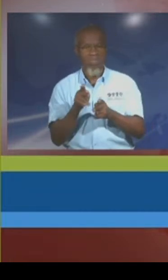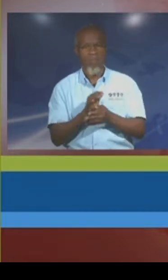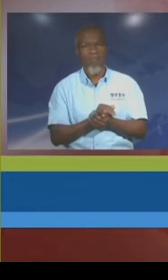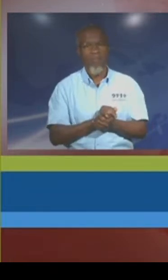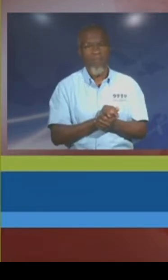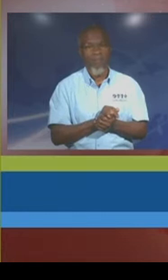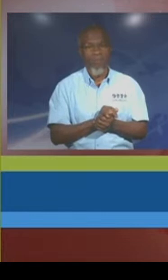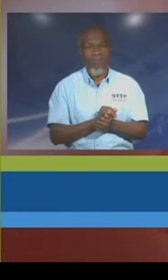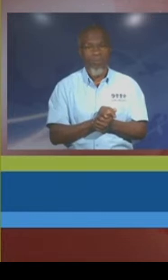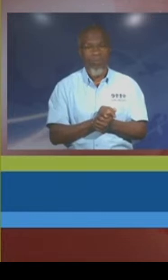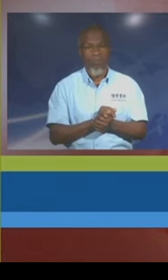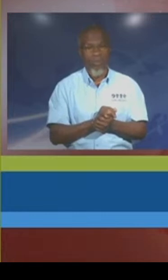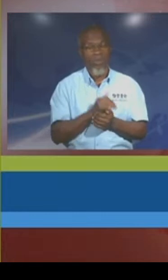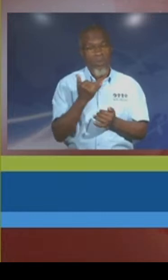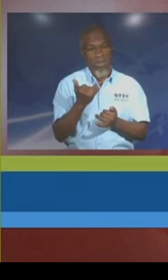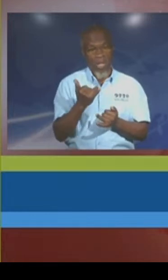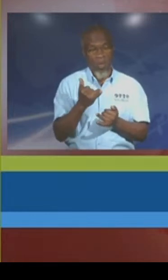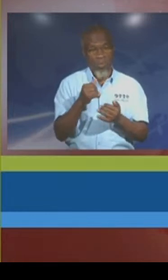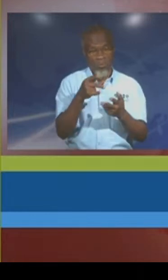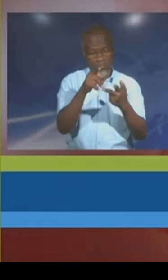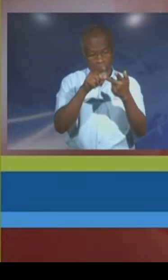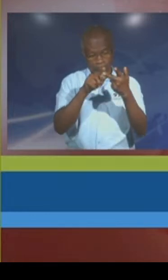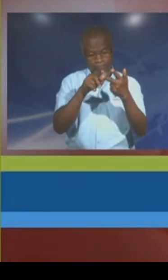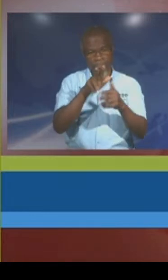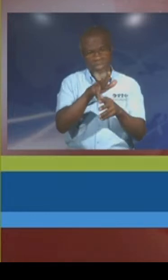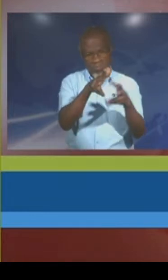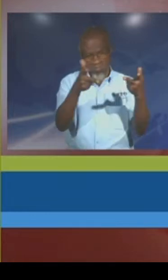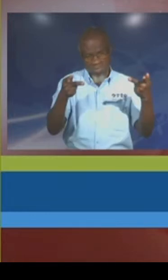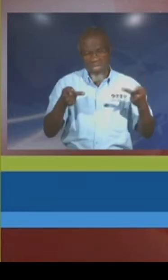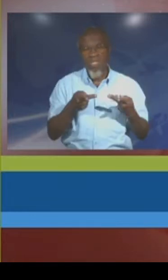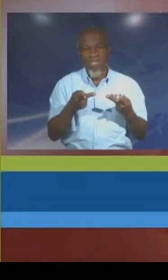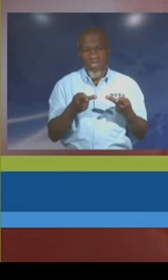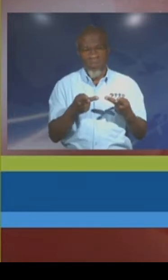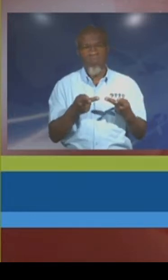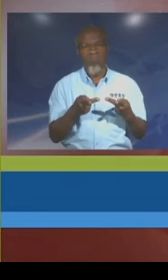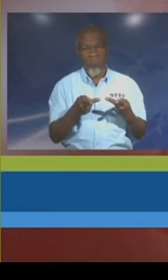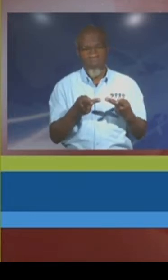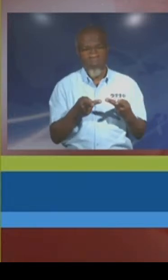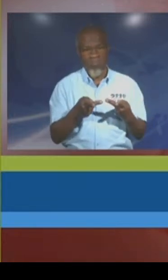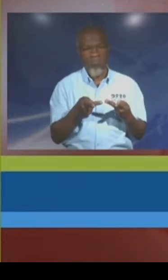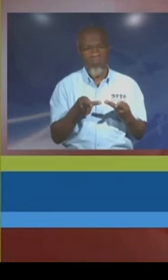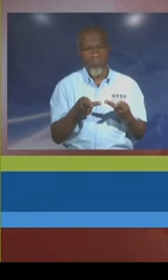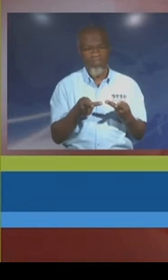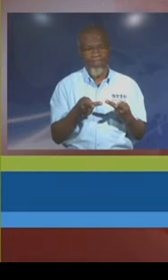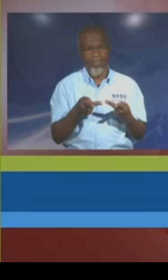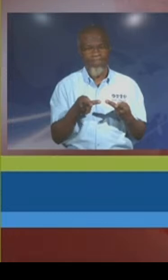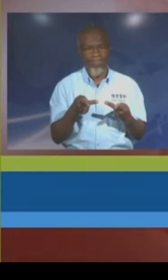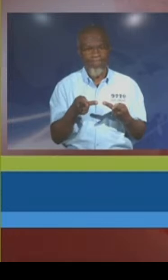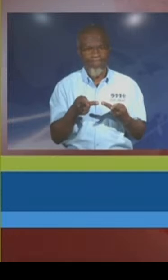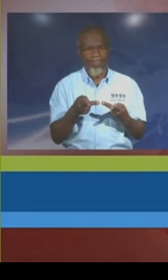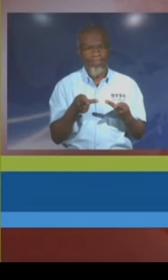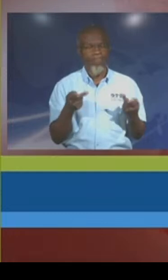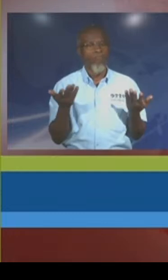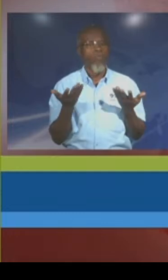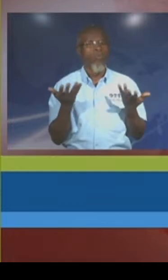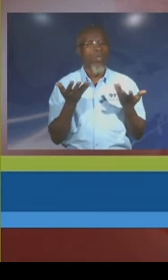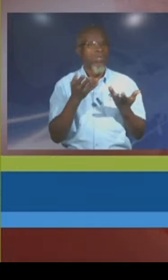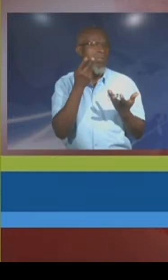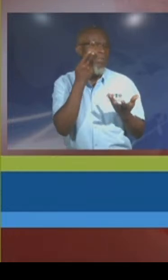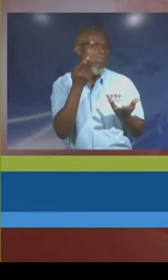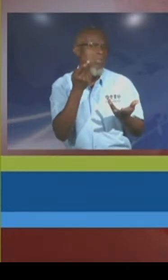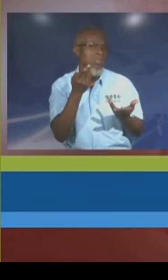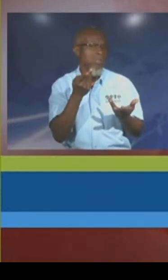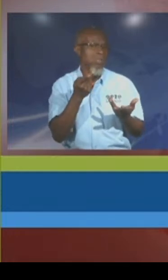event risk, and the following factors should be considered when deciding whether or not you should wear a mask in a given site at a given point in